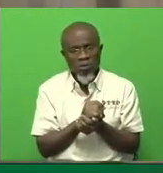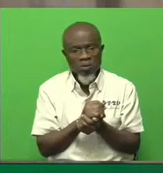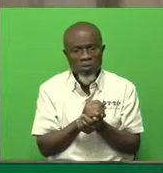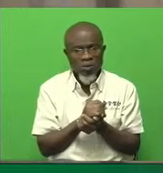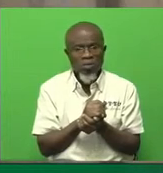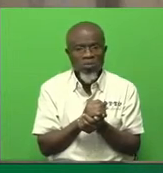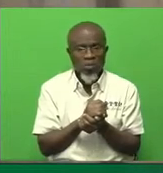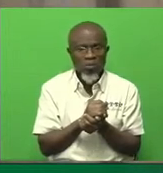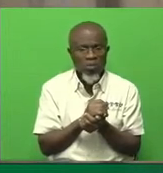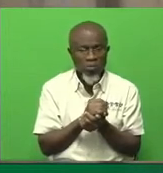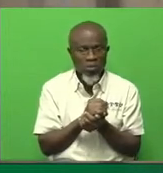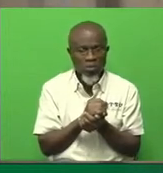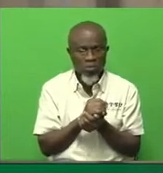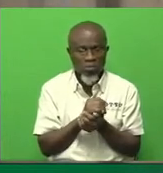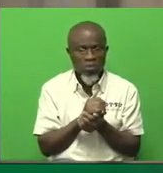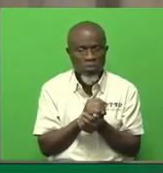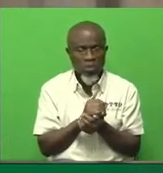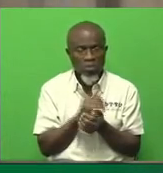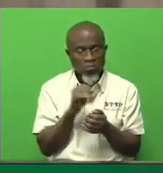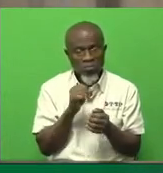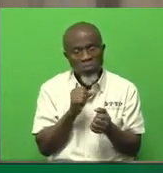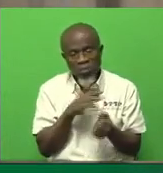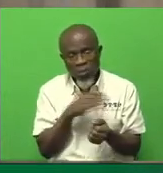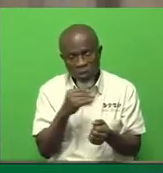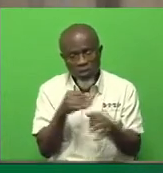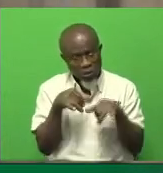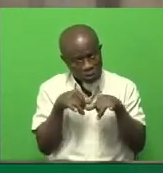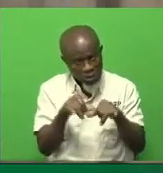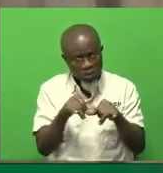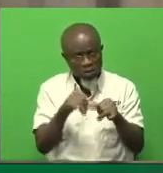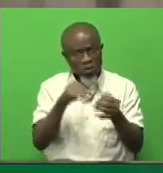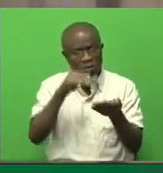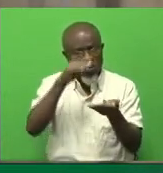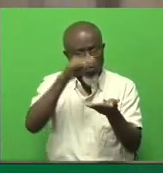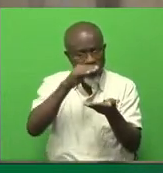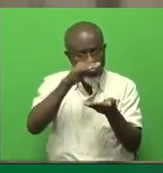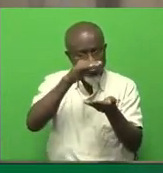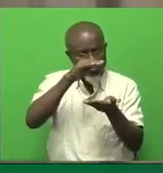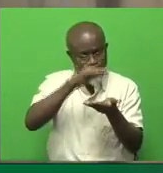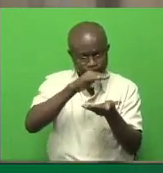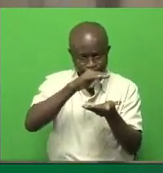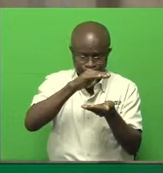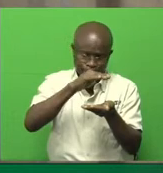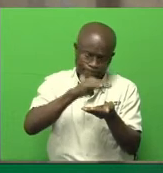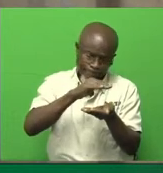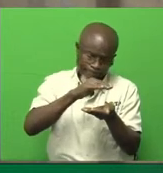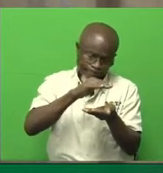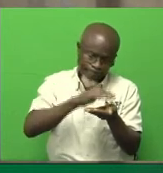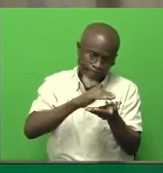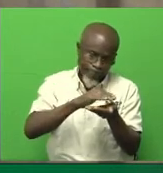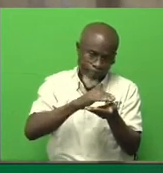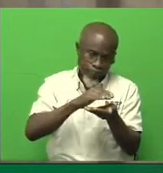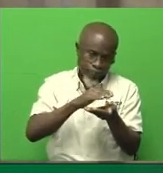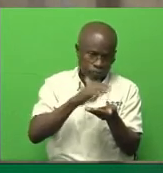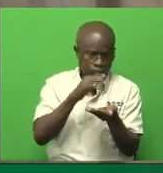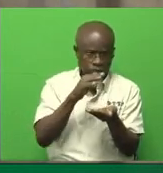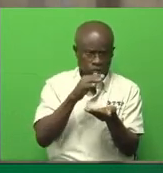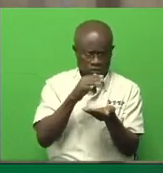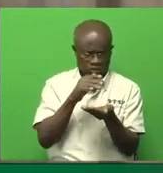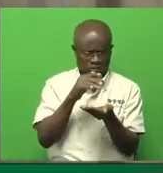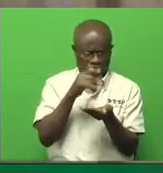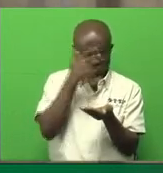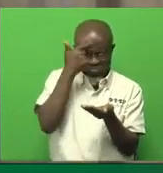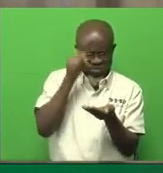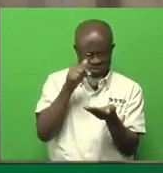government in 2014 and they continued to be reduced with the results exacerbated as a result of the pandemic